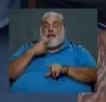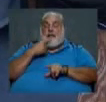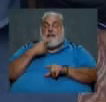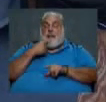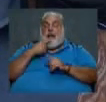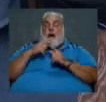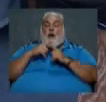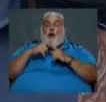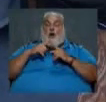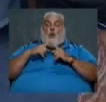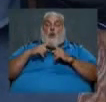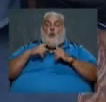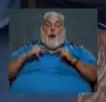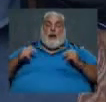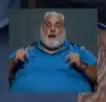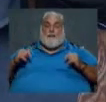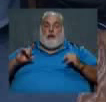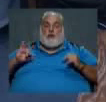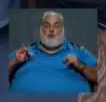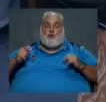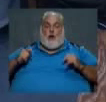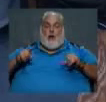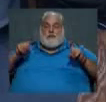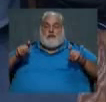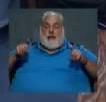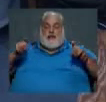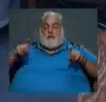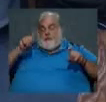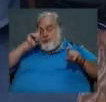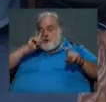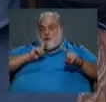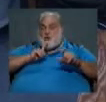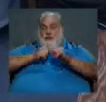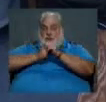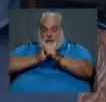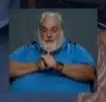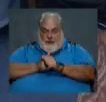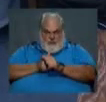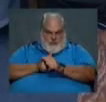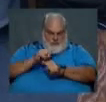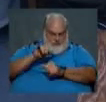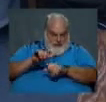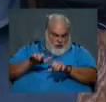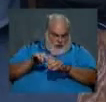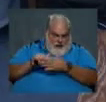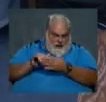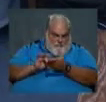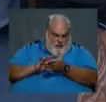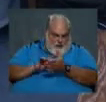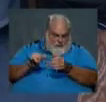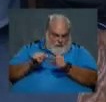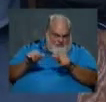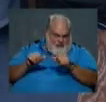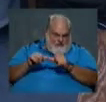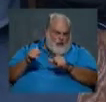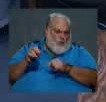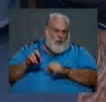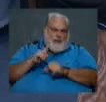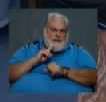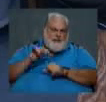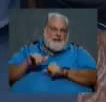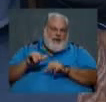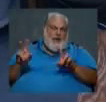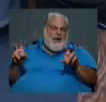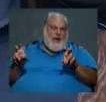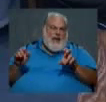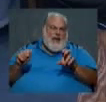drug tests to make sure they're in compliance. What kind of tests are these being done? Are they being done at a medical facility, or is this a